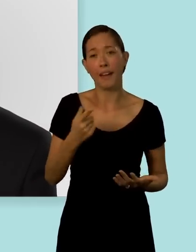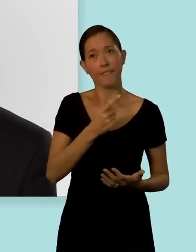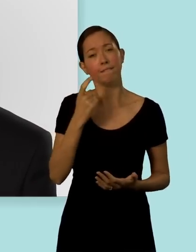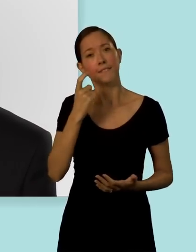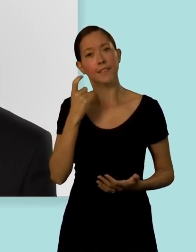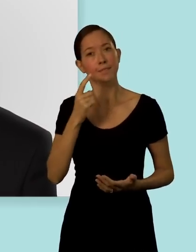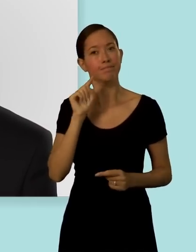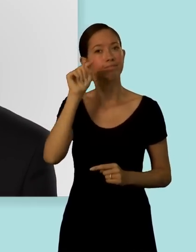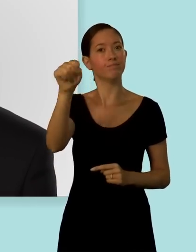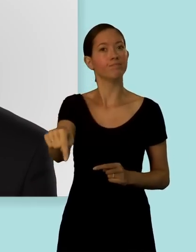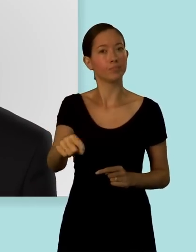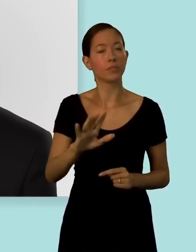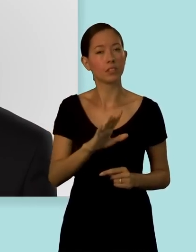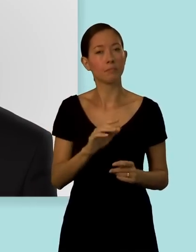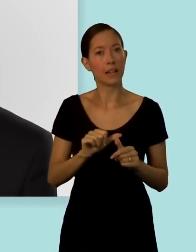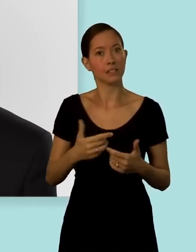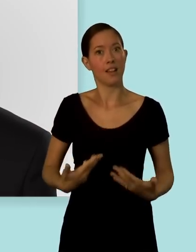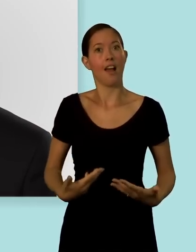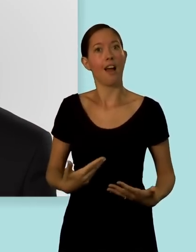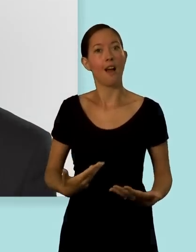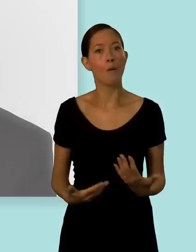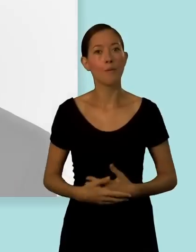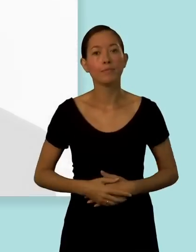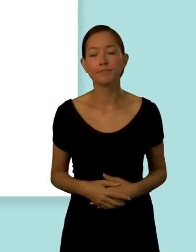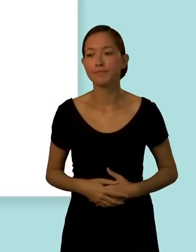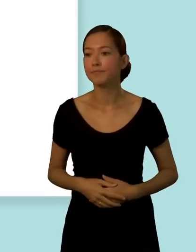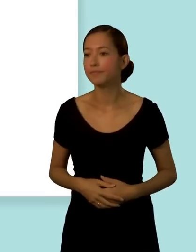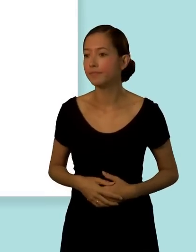about advanced care planning, it's important not to leave it too late.